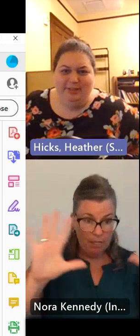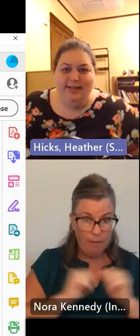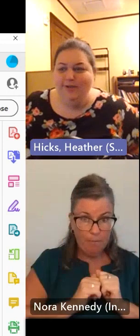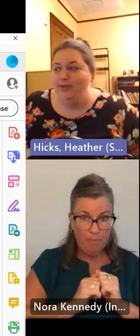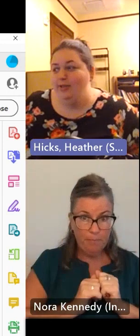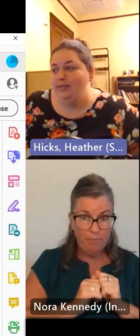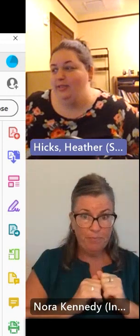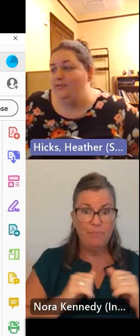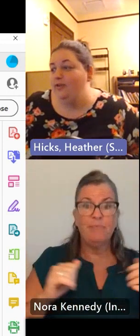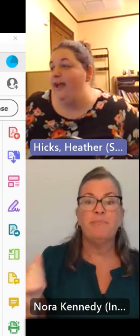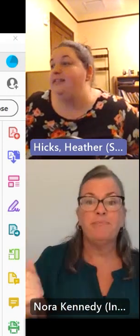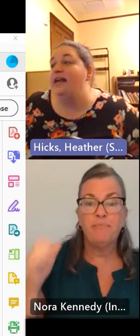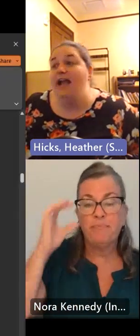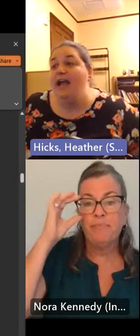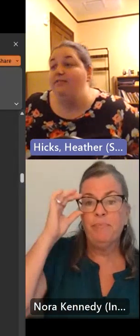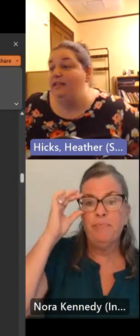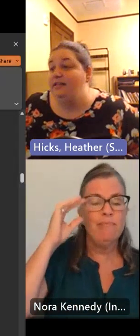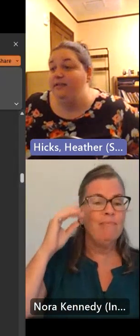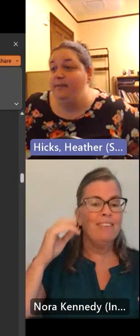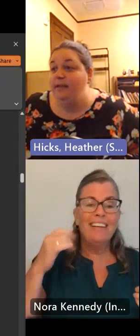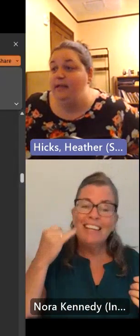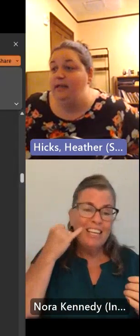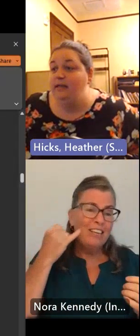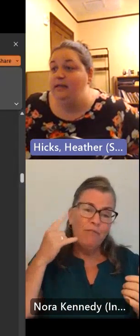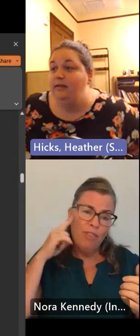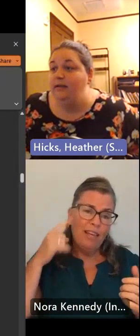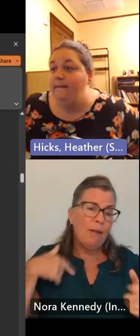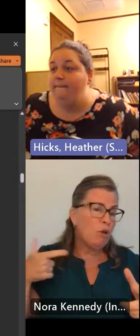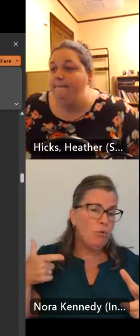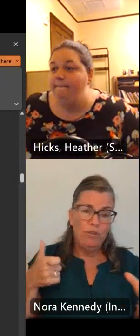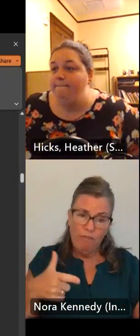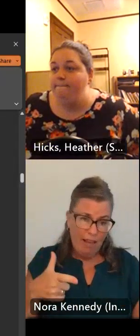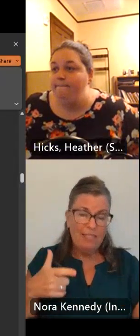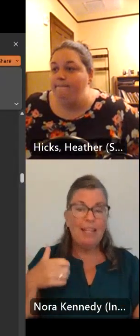why did you just say things so fast? I have a list of them in,